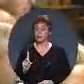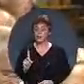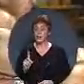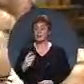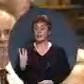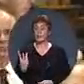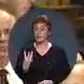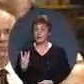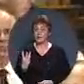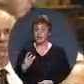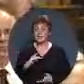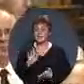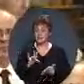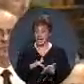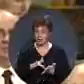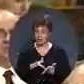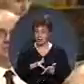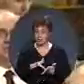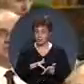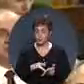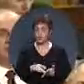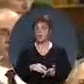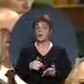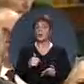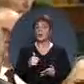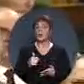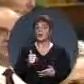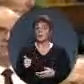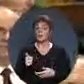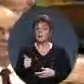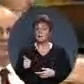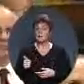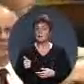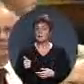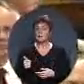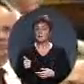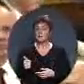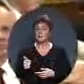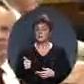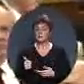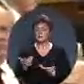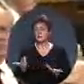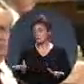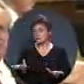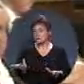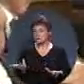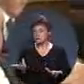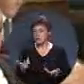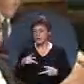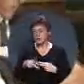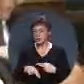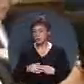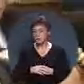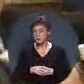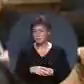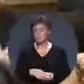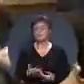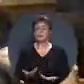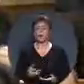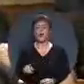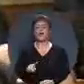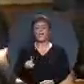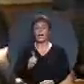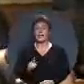the Conservatives. Is it the government's intent to include all grain companies like Cargill, Agricor